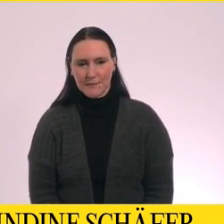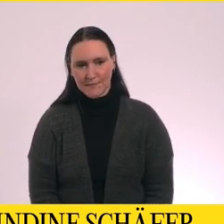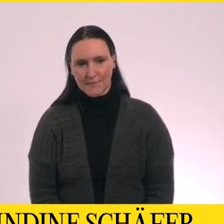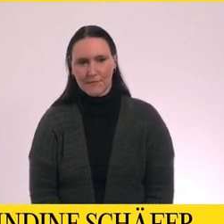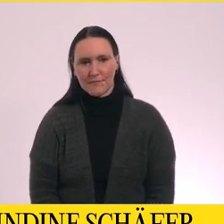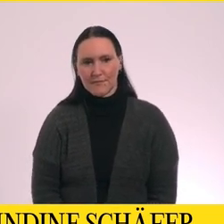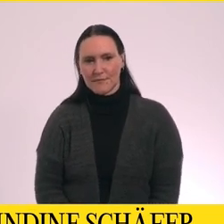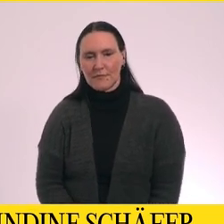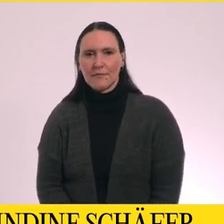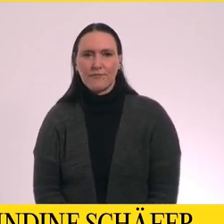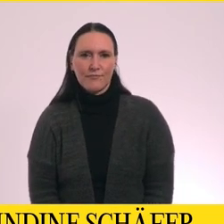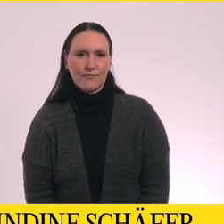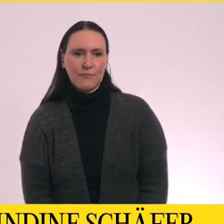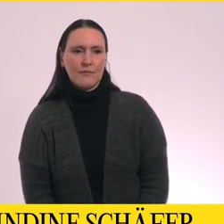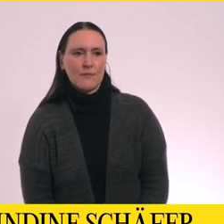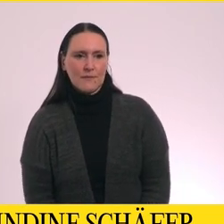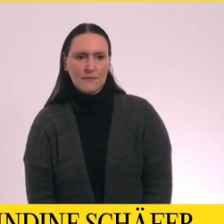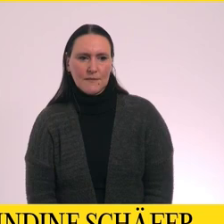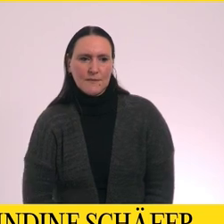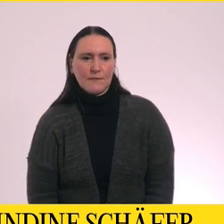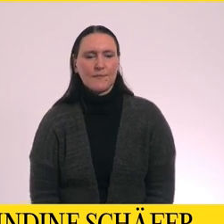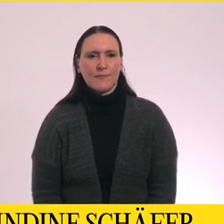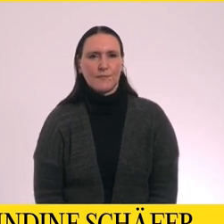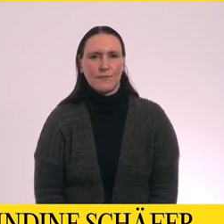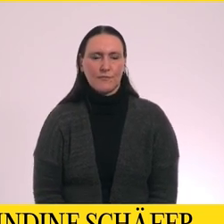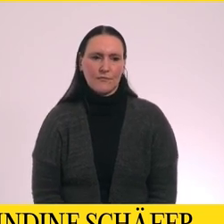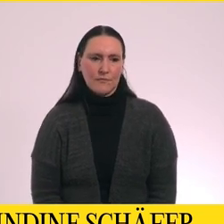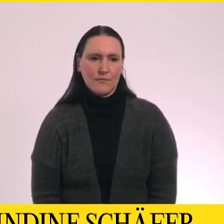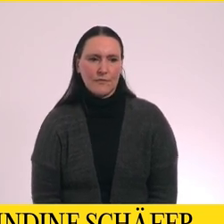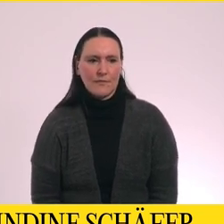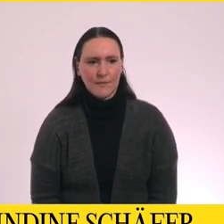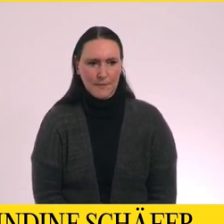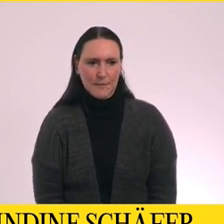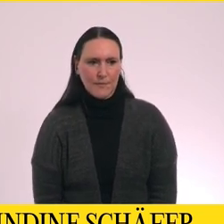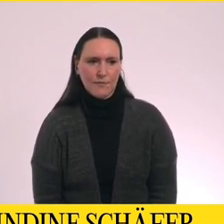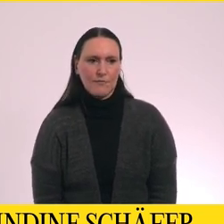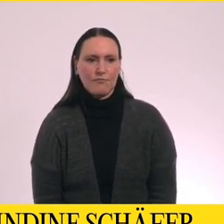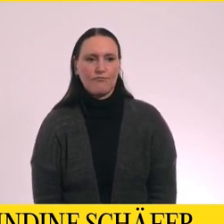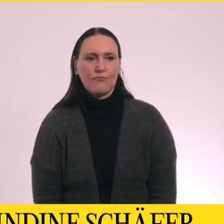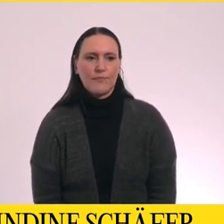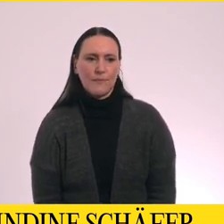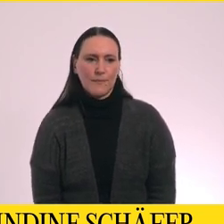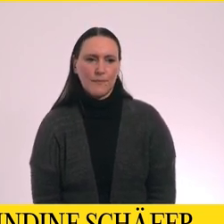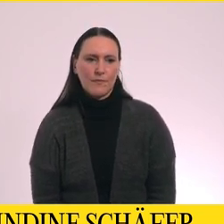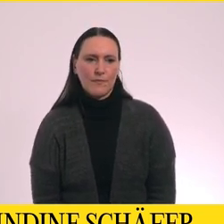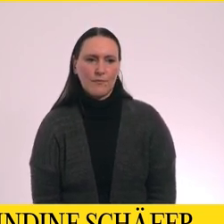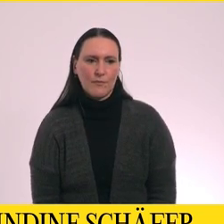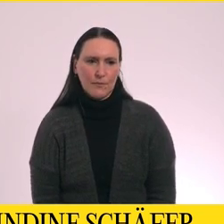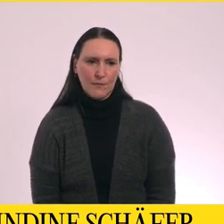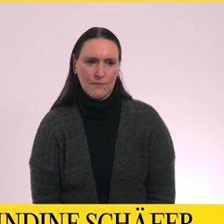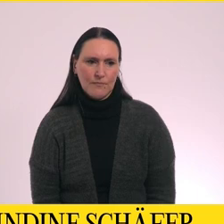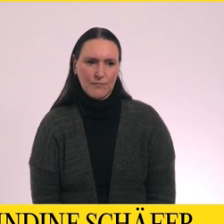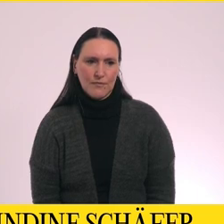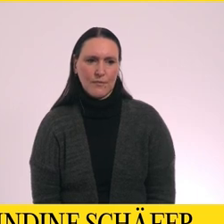Trampoline House started as a socially engaged art project in 2010. And over the years, we have grown into a